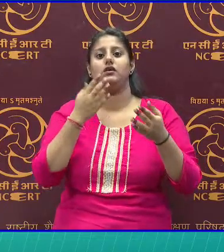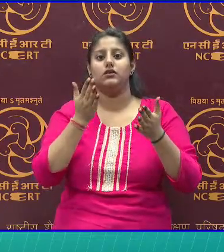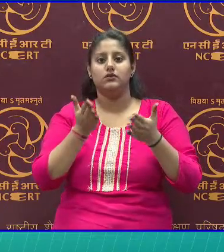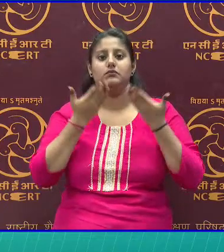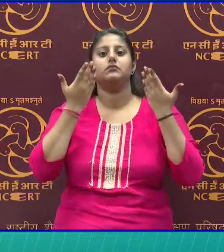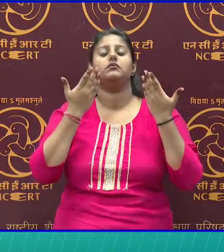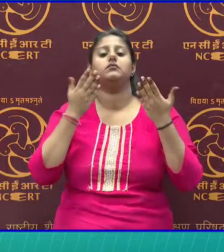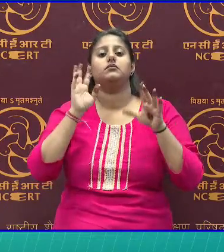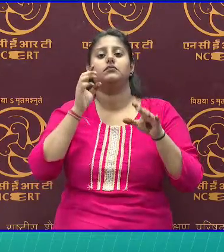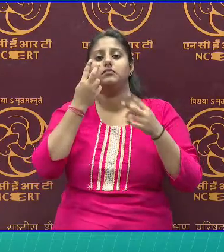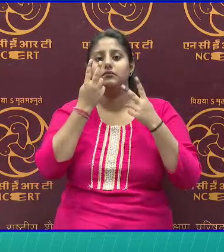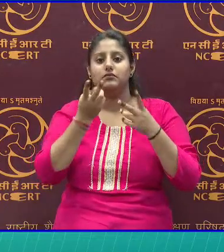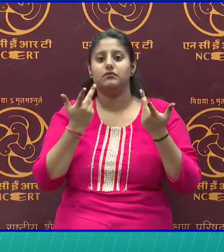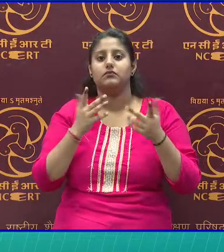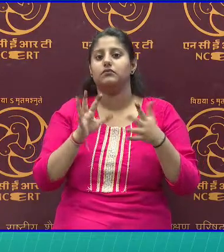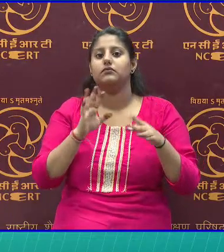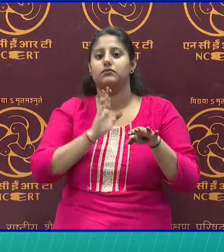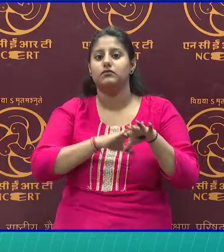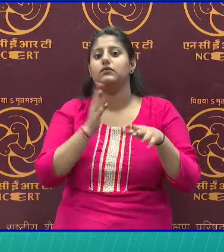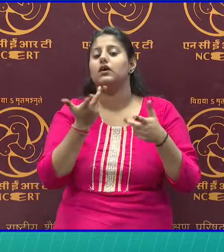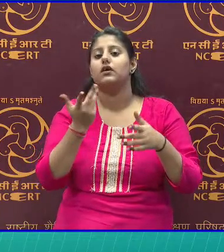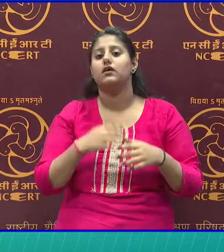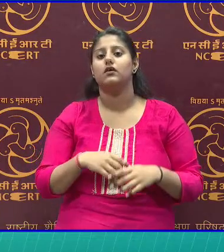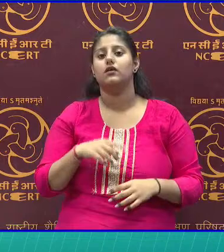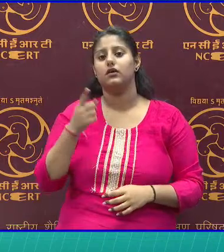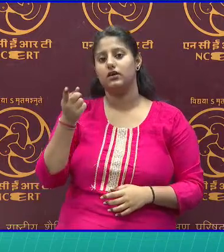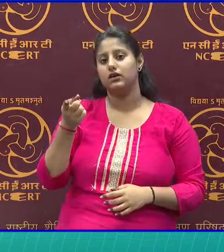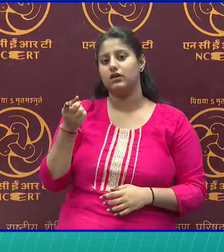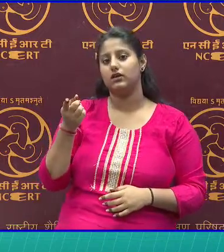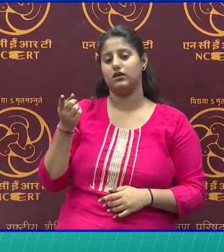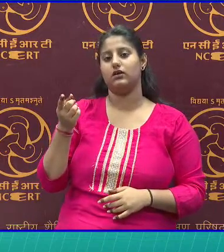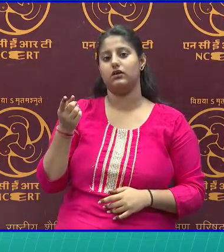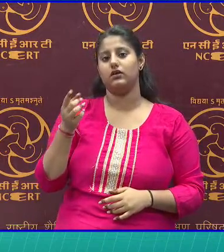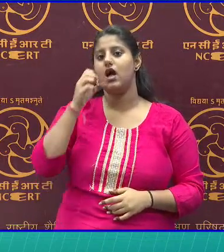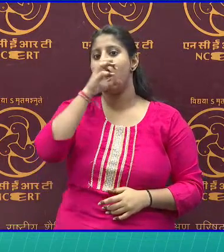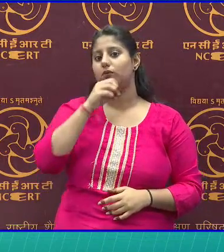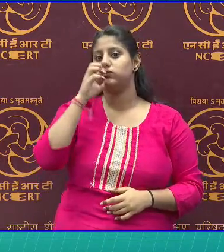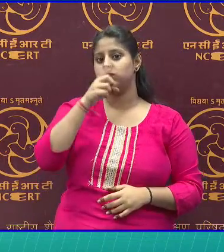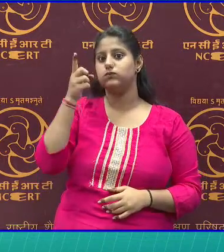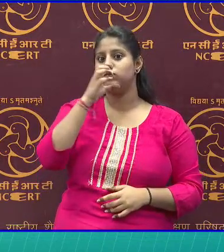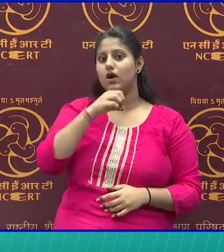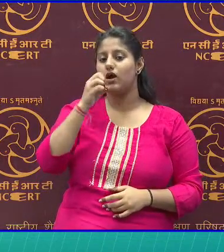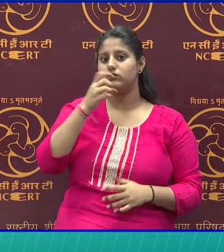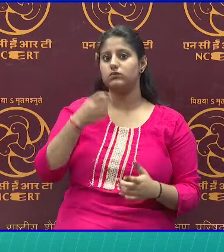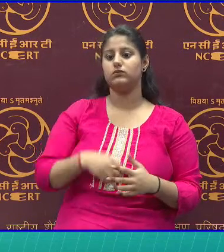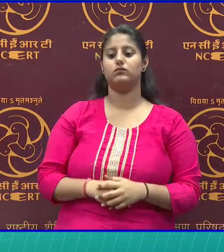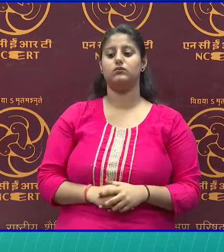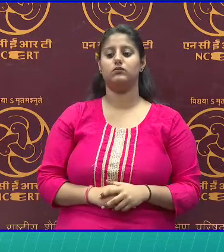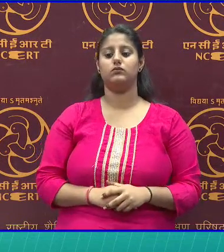smelling, using the different senses. So this one is mango. Yes, mango.